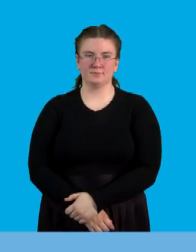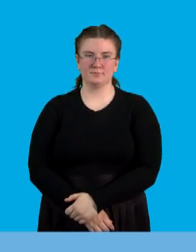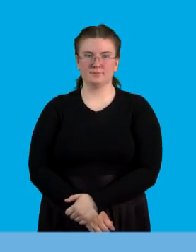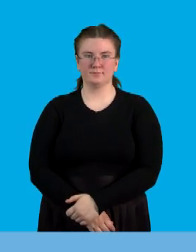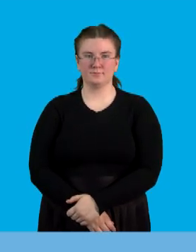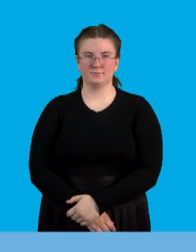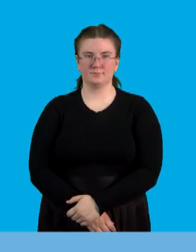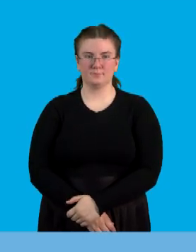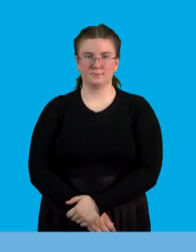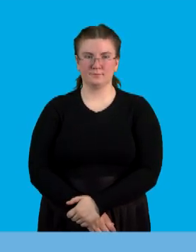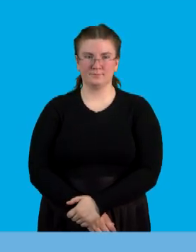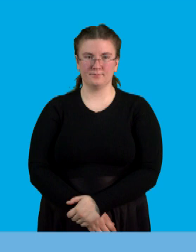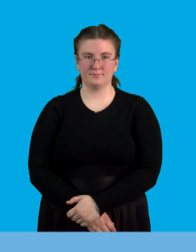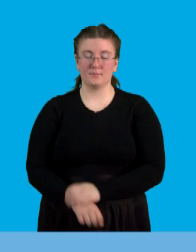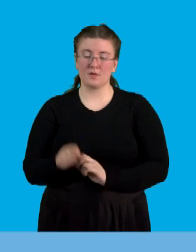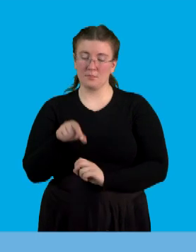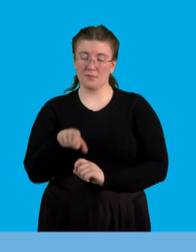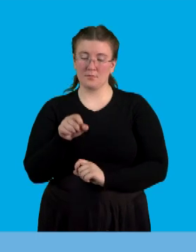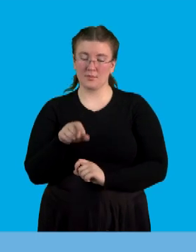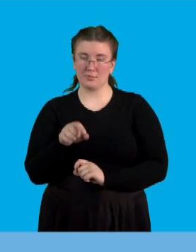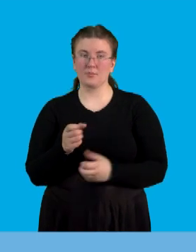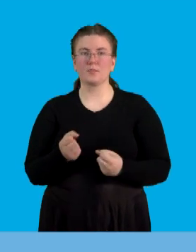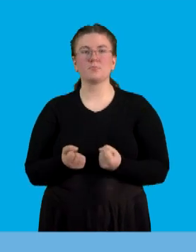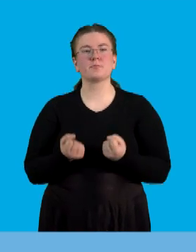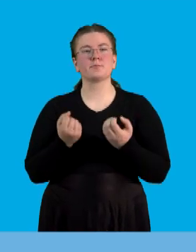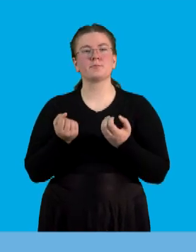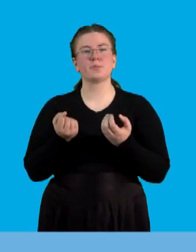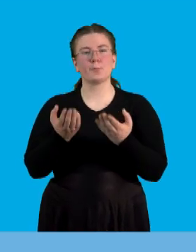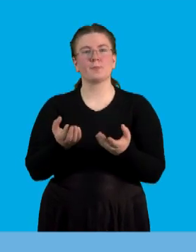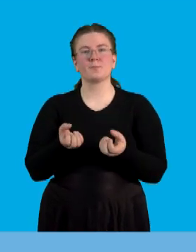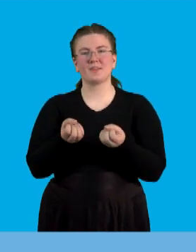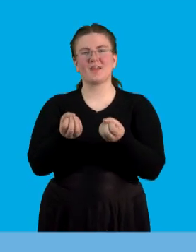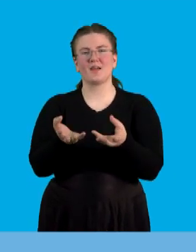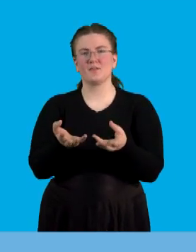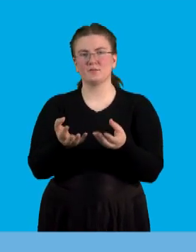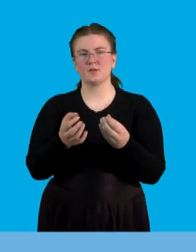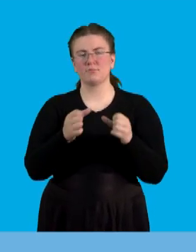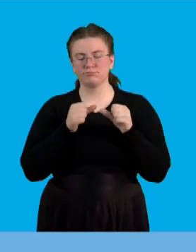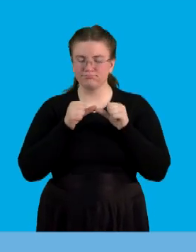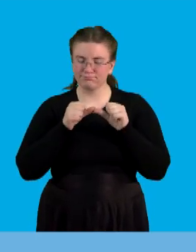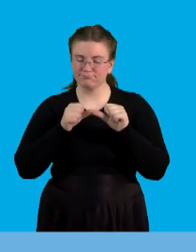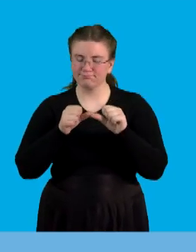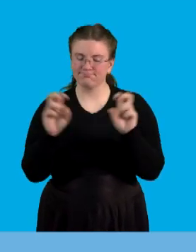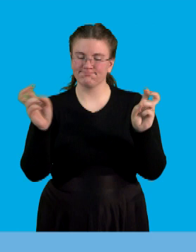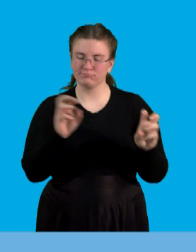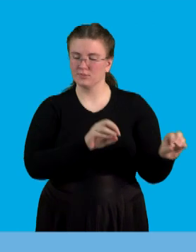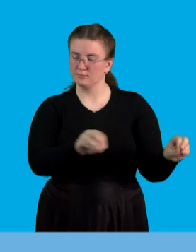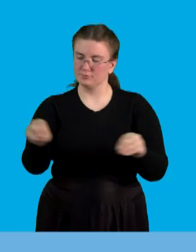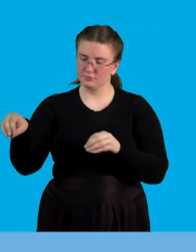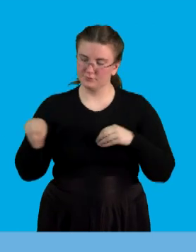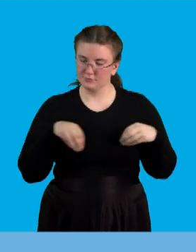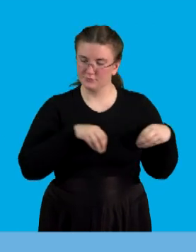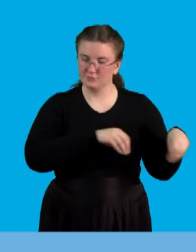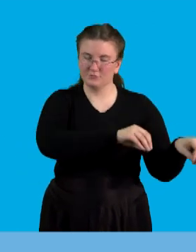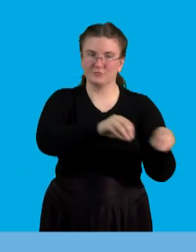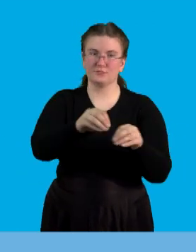So that is called an electric circuit. So it provides a continuous path for the electric charge to flow, because